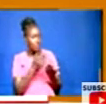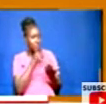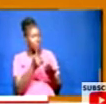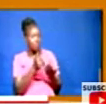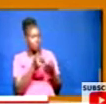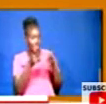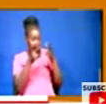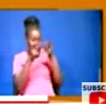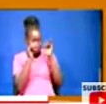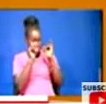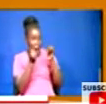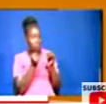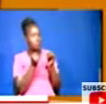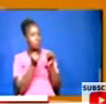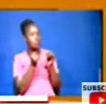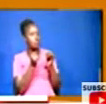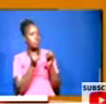concept.